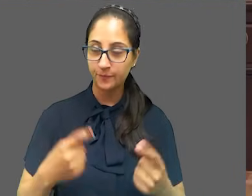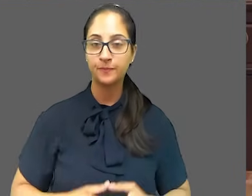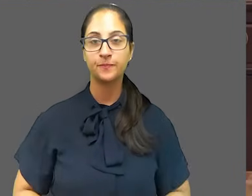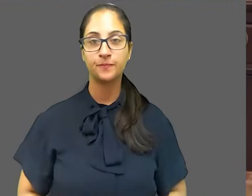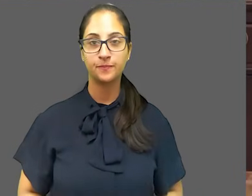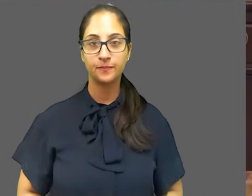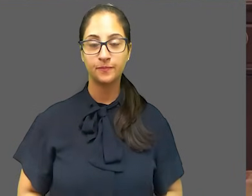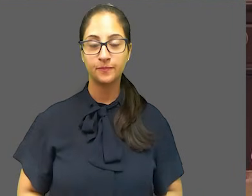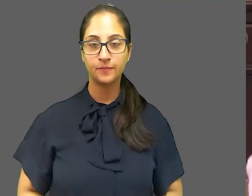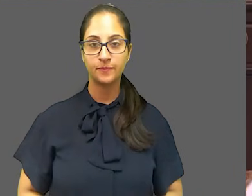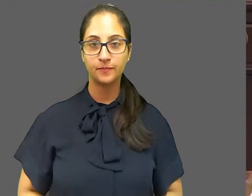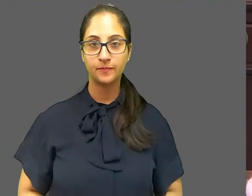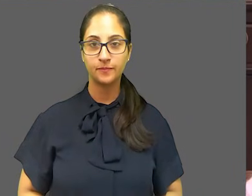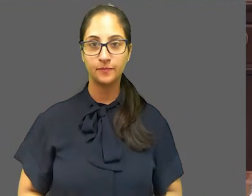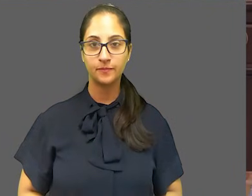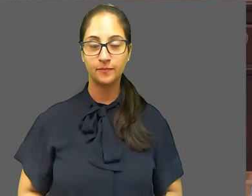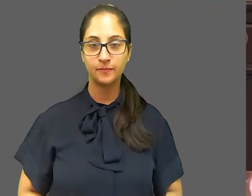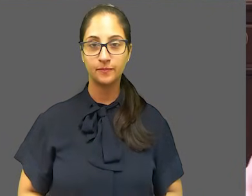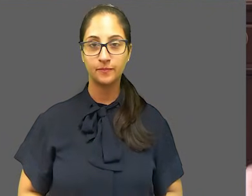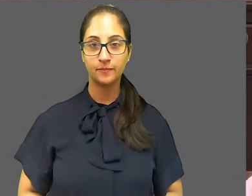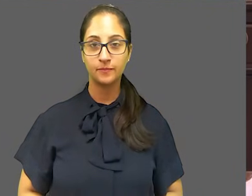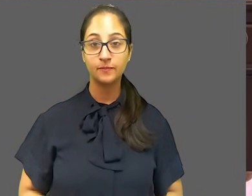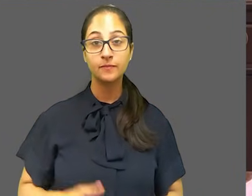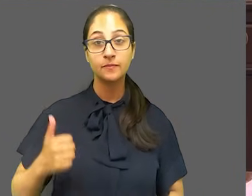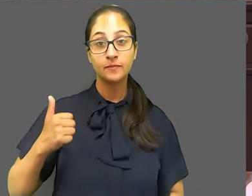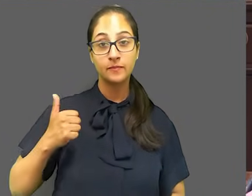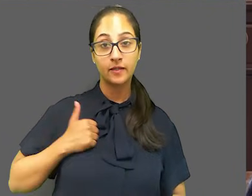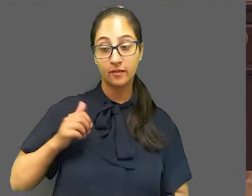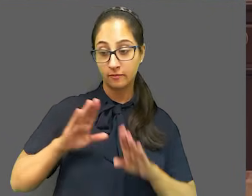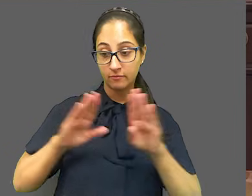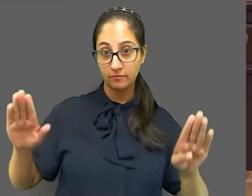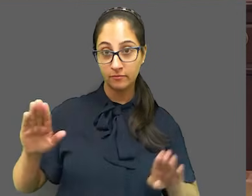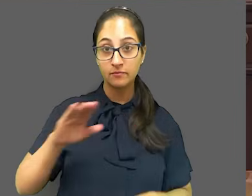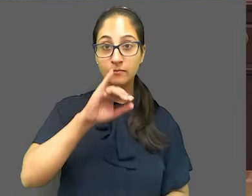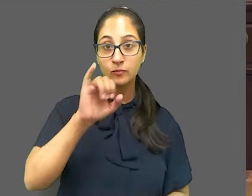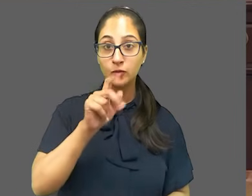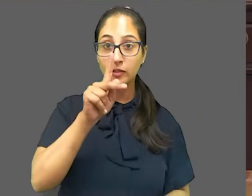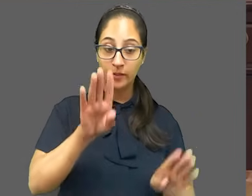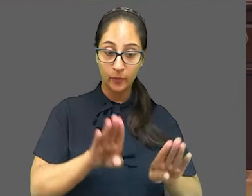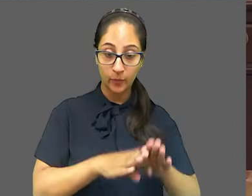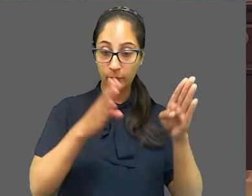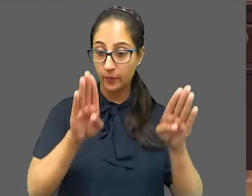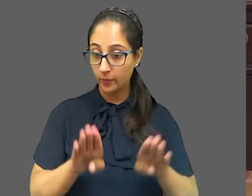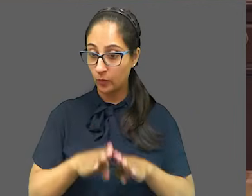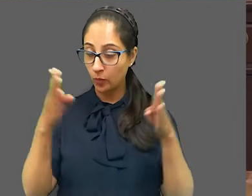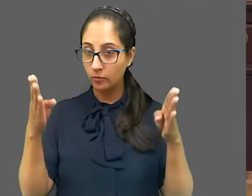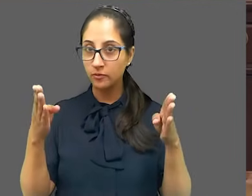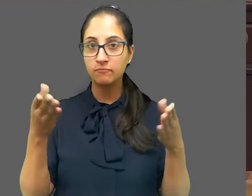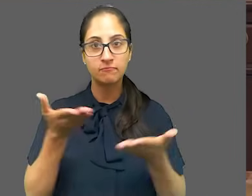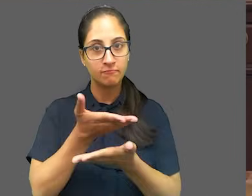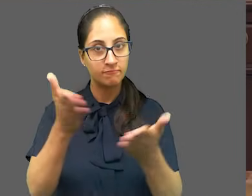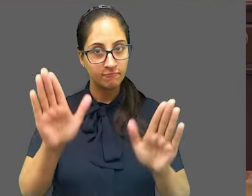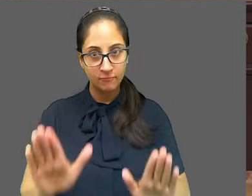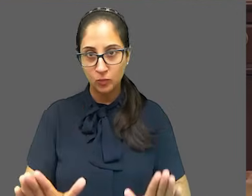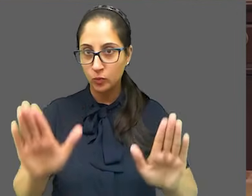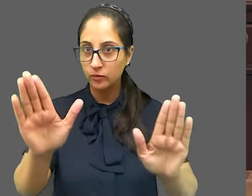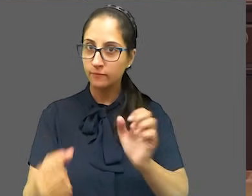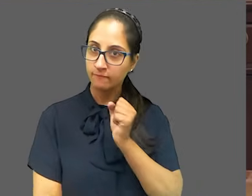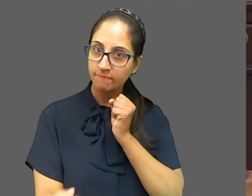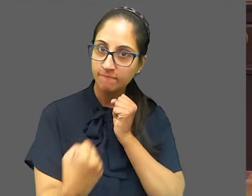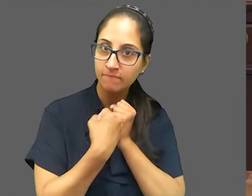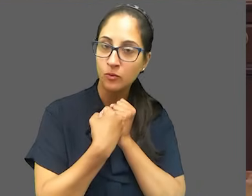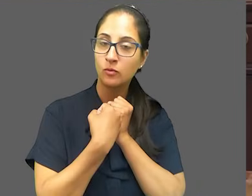Throughout the process of reopening Jamaat Khanas in Canada, the Jamaat has been exceptionally understanding